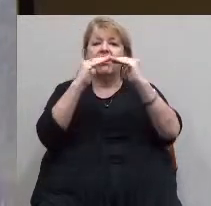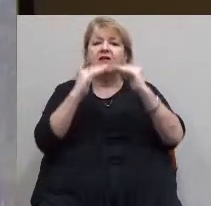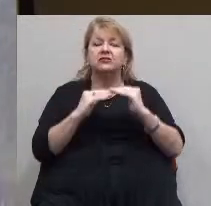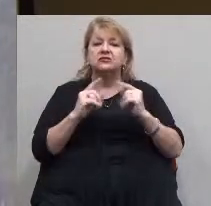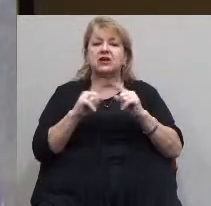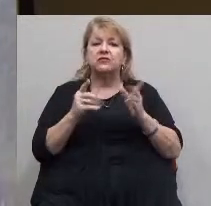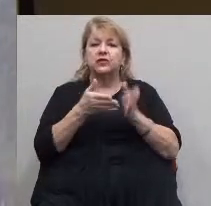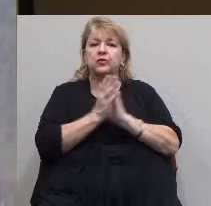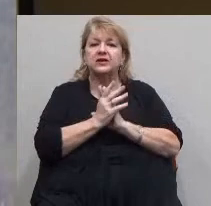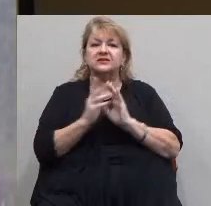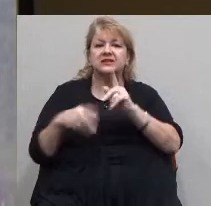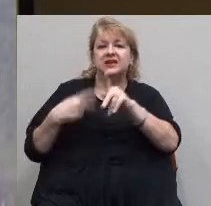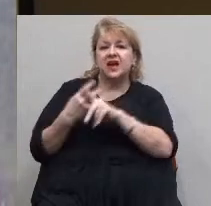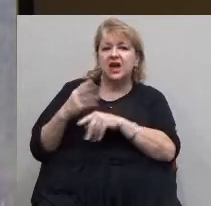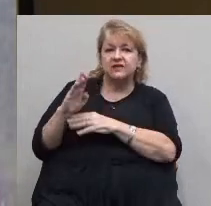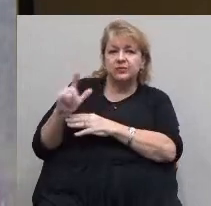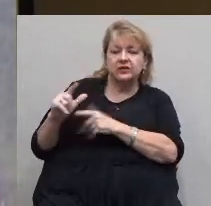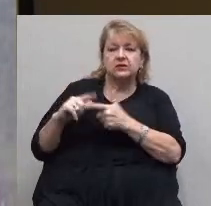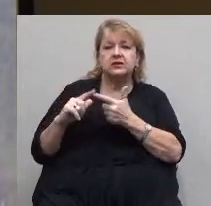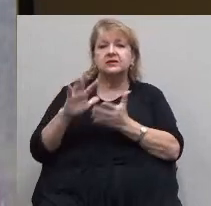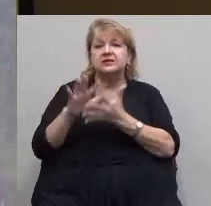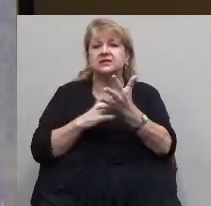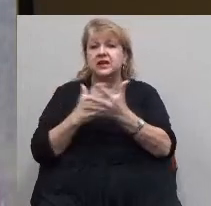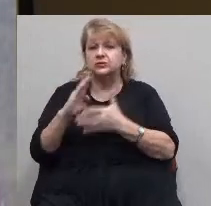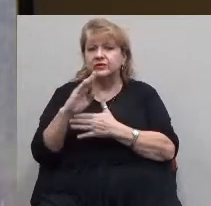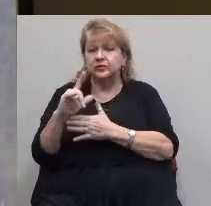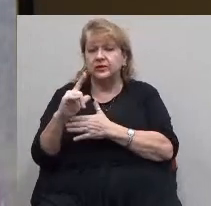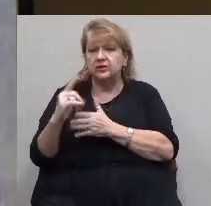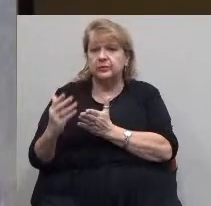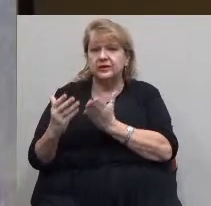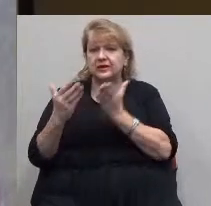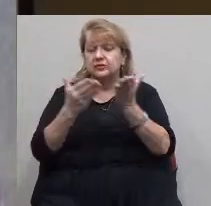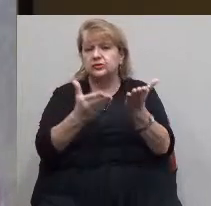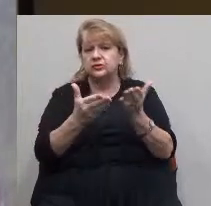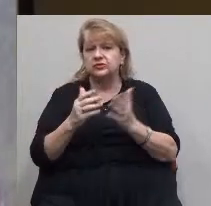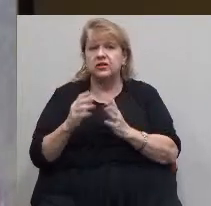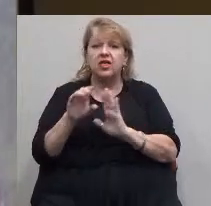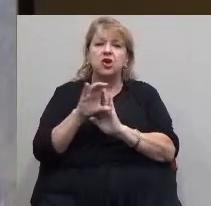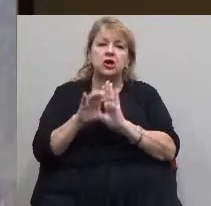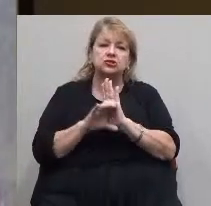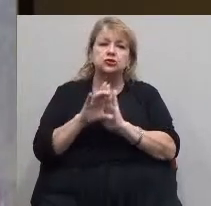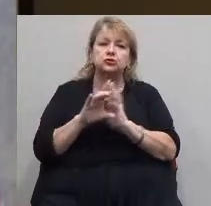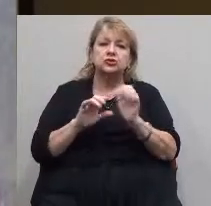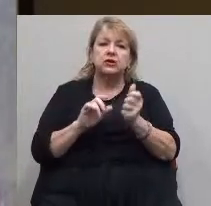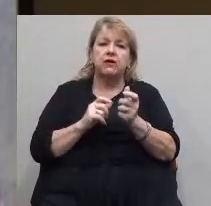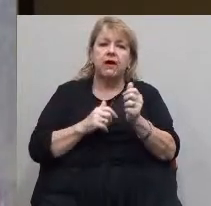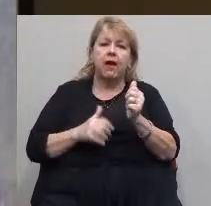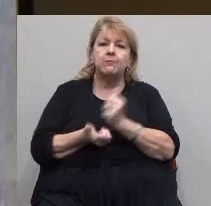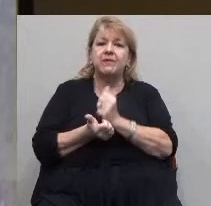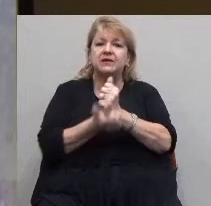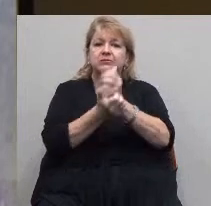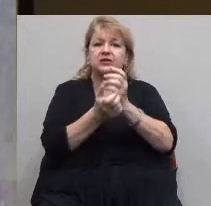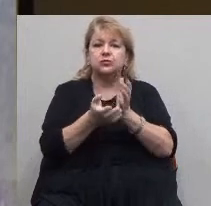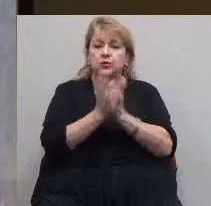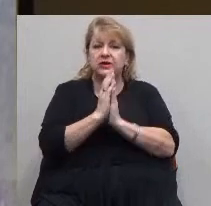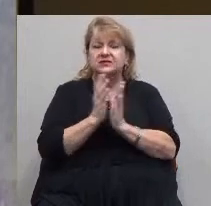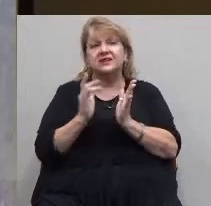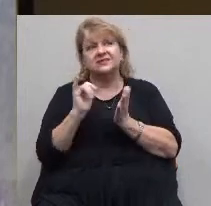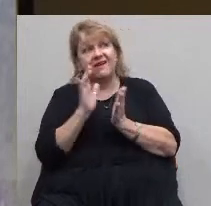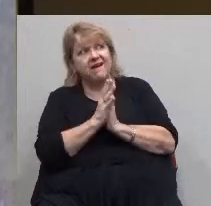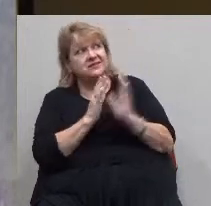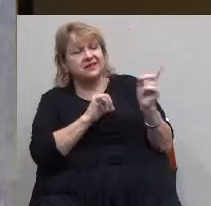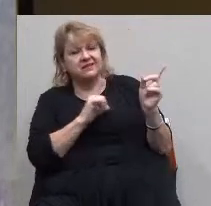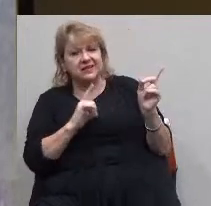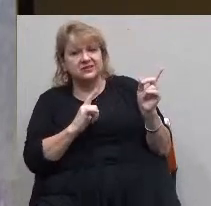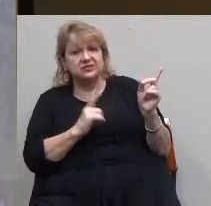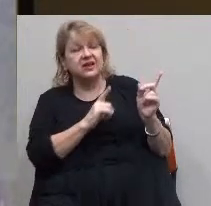of bill, the schedule of bill that is being introduced. So constitutional amendment request, so that's asking a